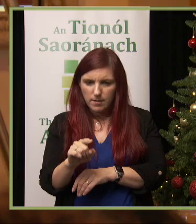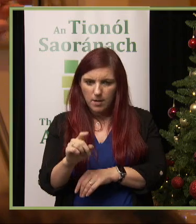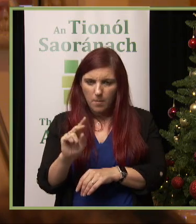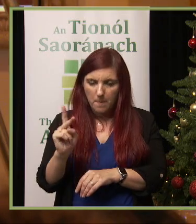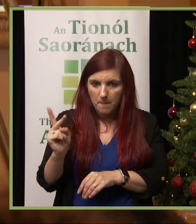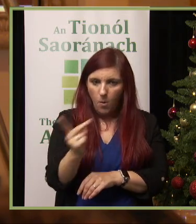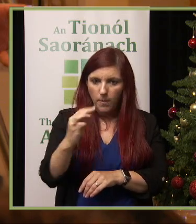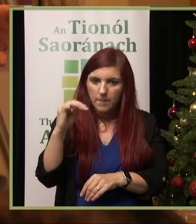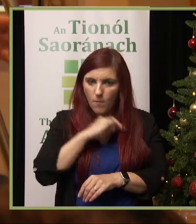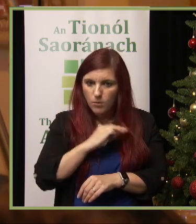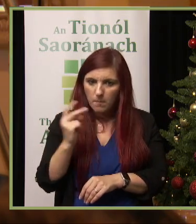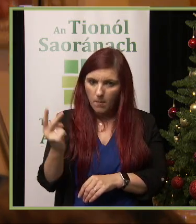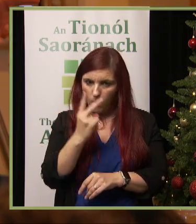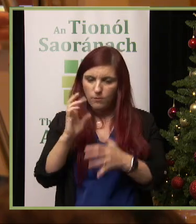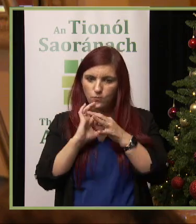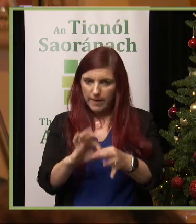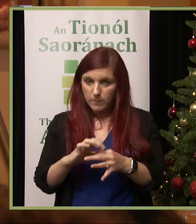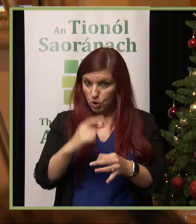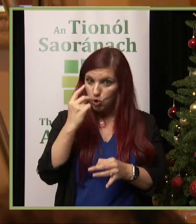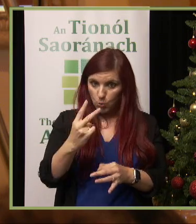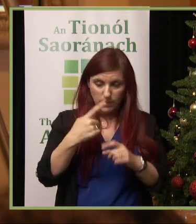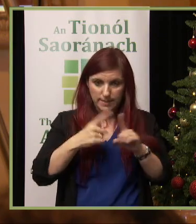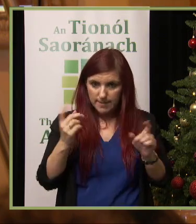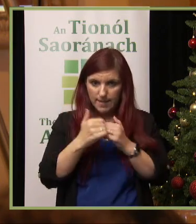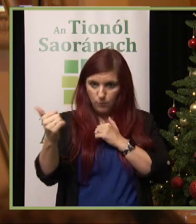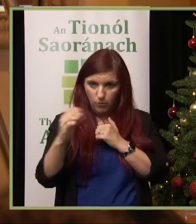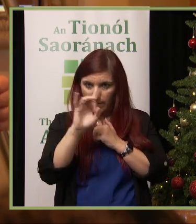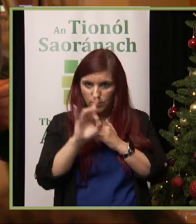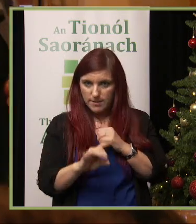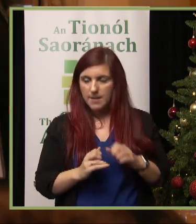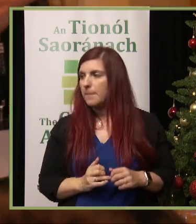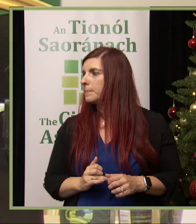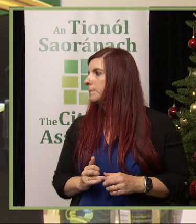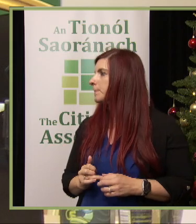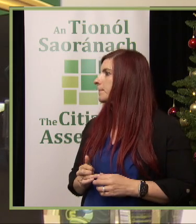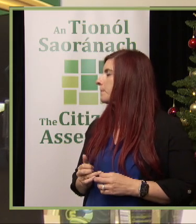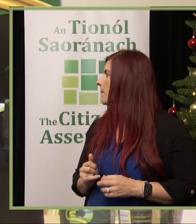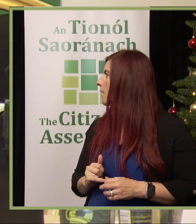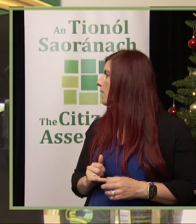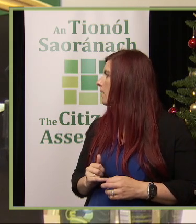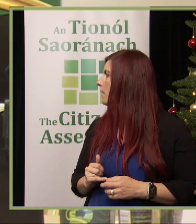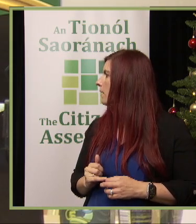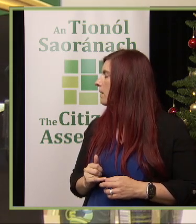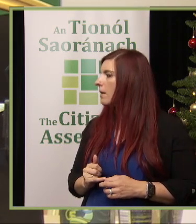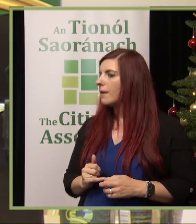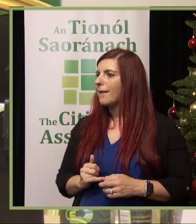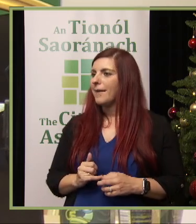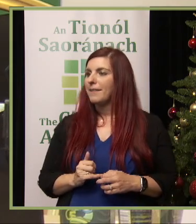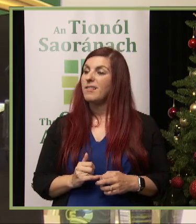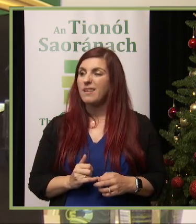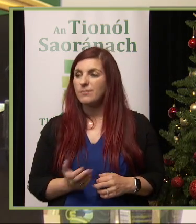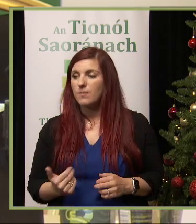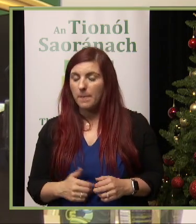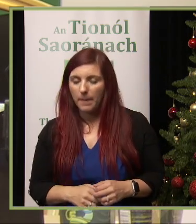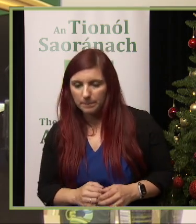both important, they're both relevant, but it's two separate questions there. Okay, so with that in mind, table. Sorry,